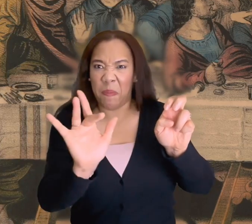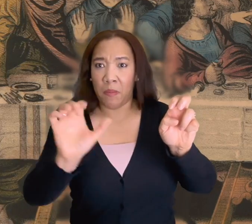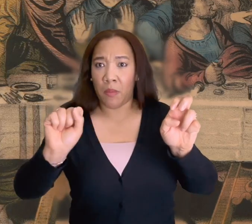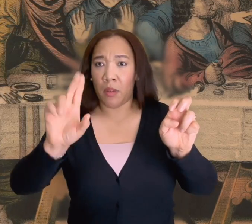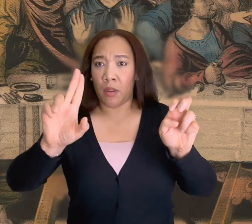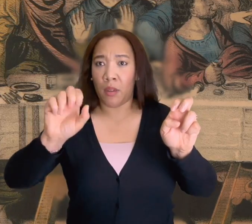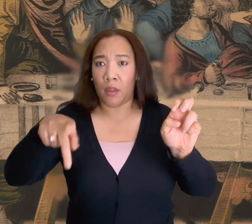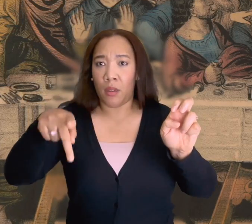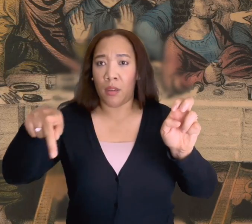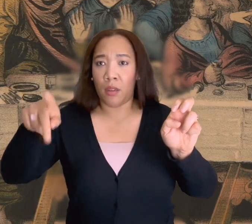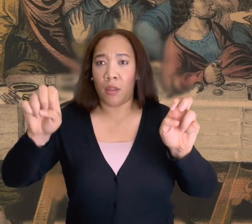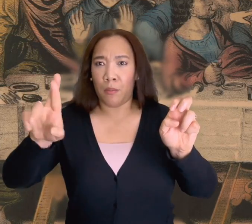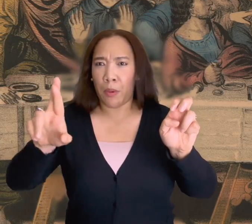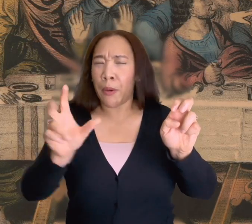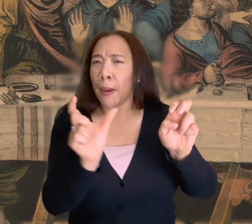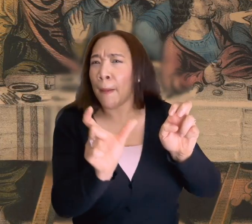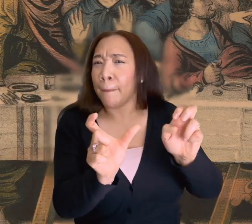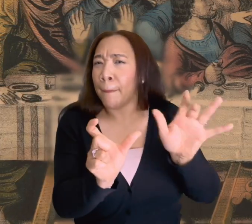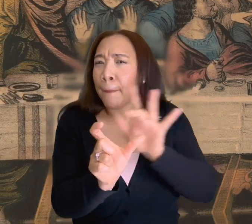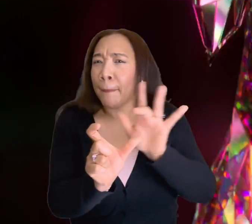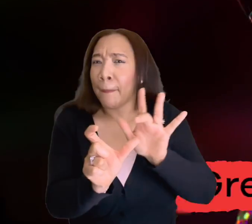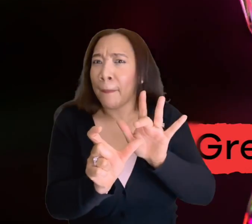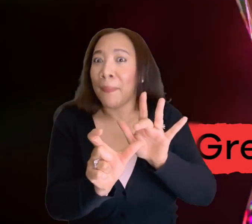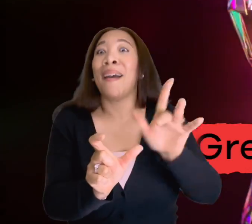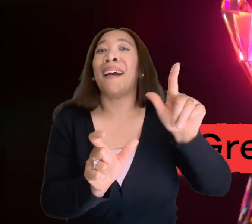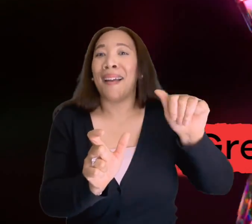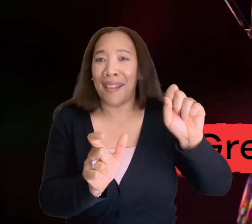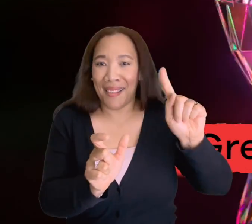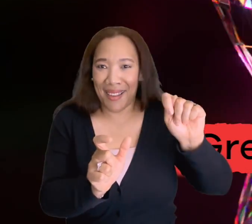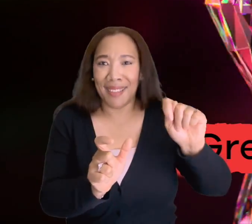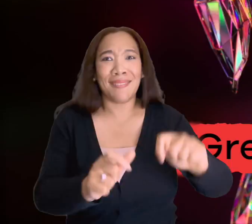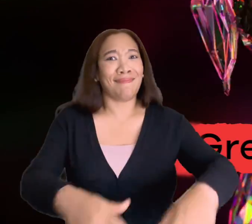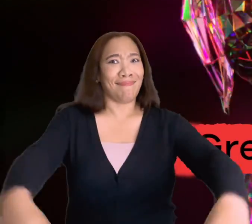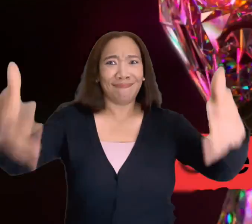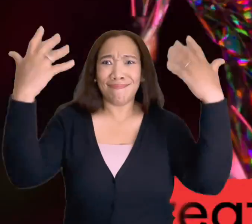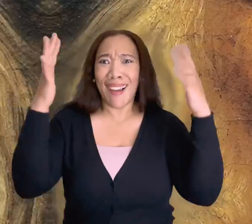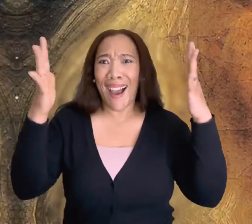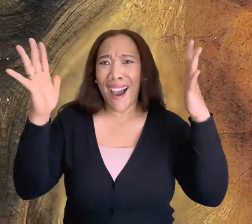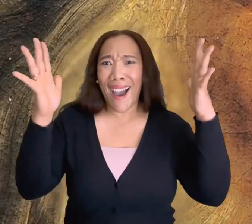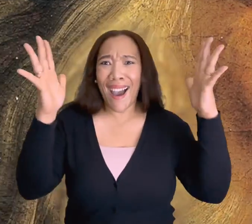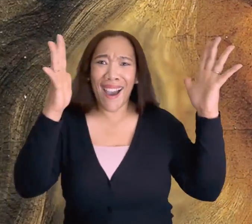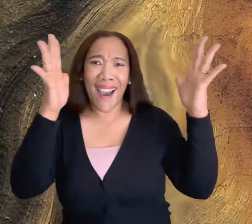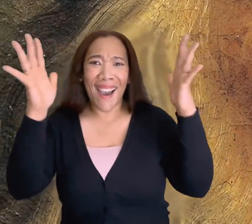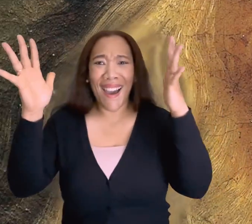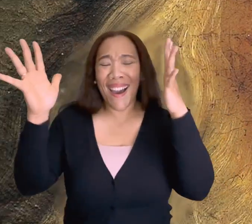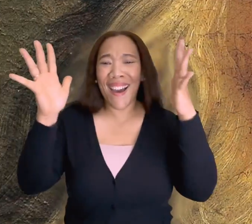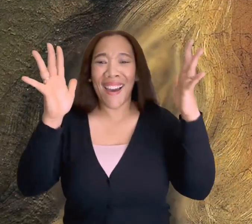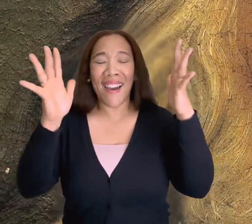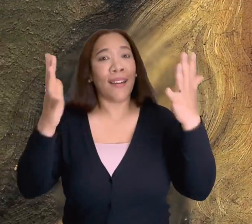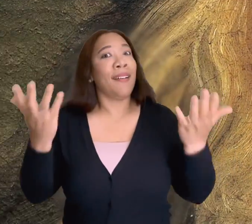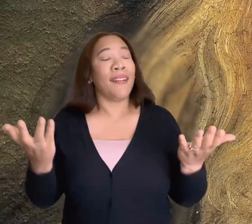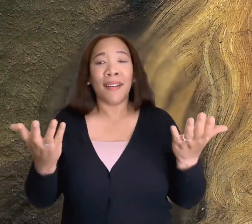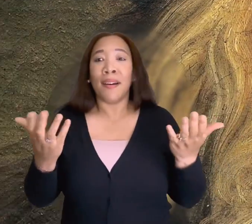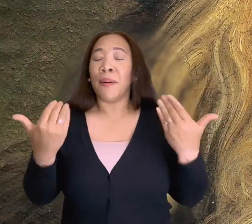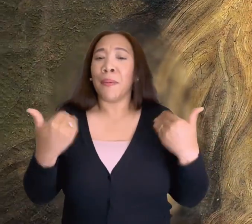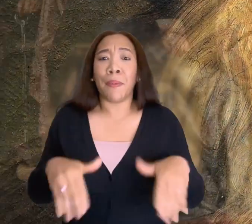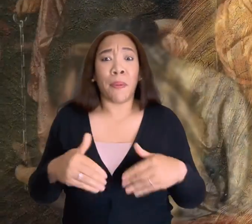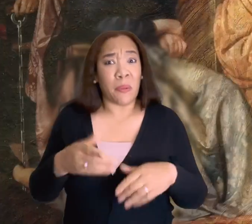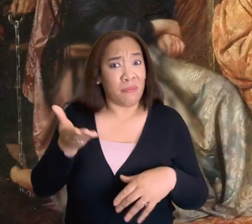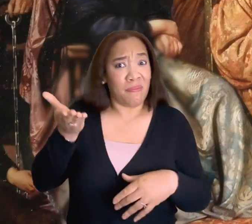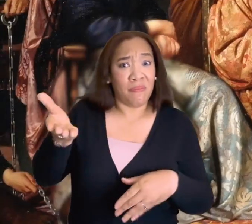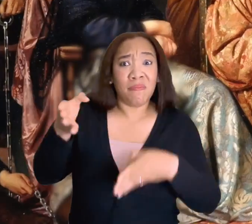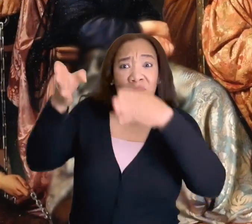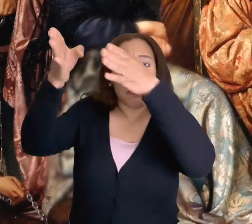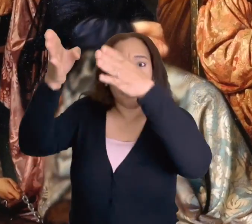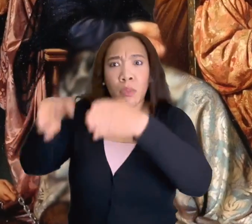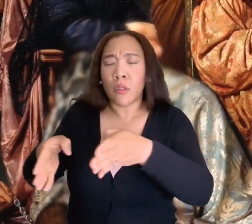Supper. Last. Great job, friends! Leonardo da Vinci was an